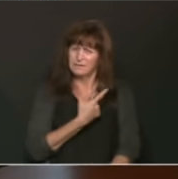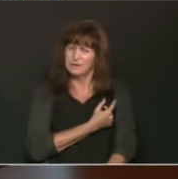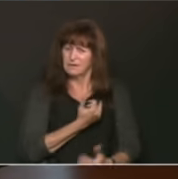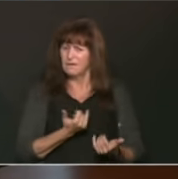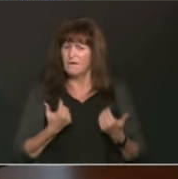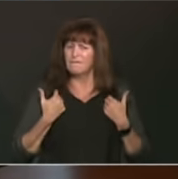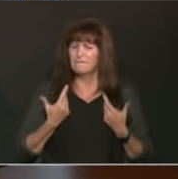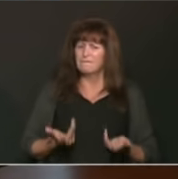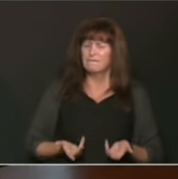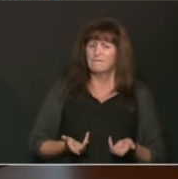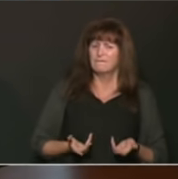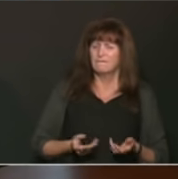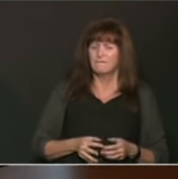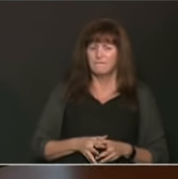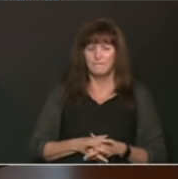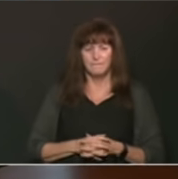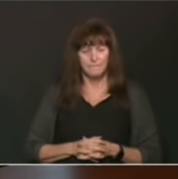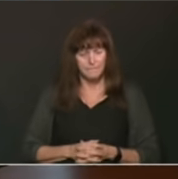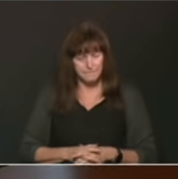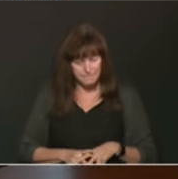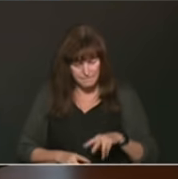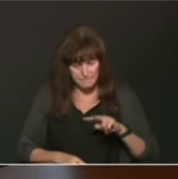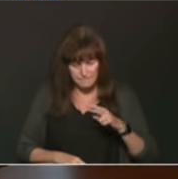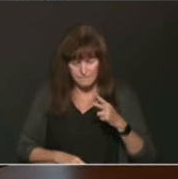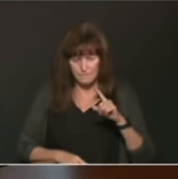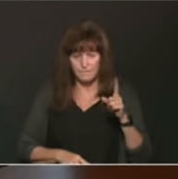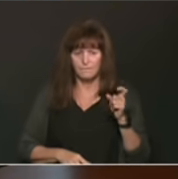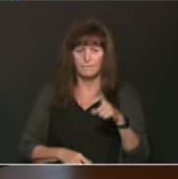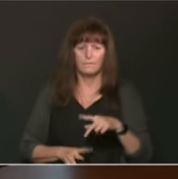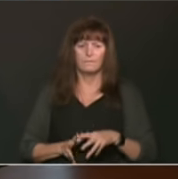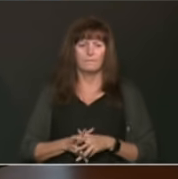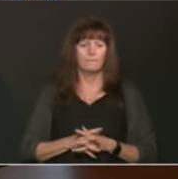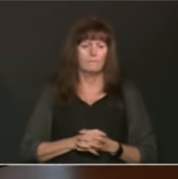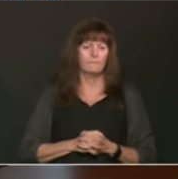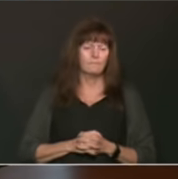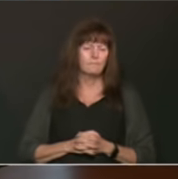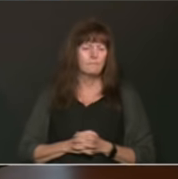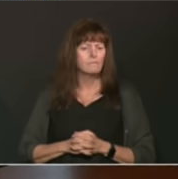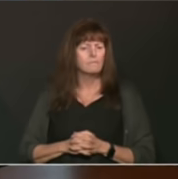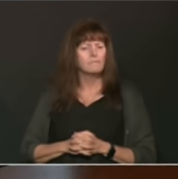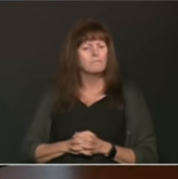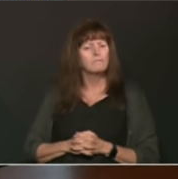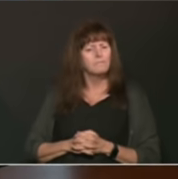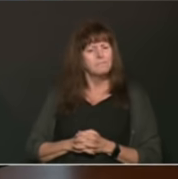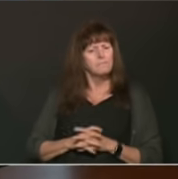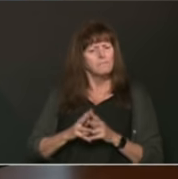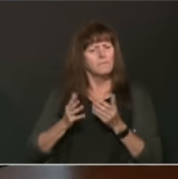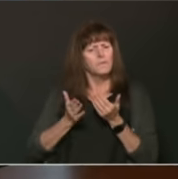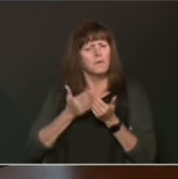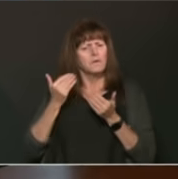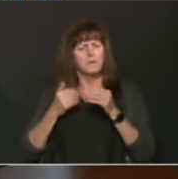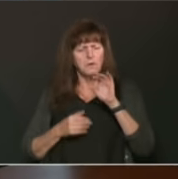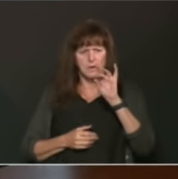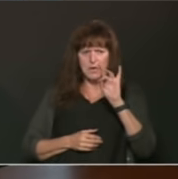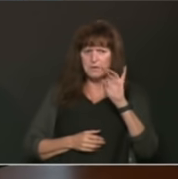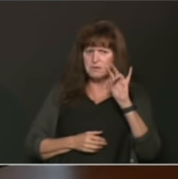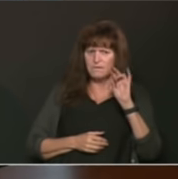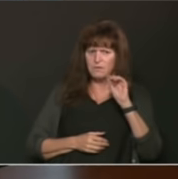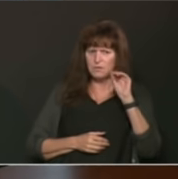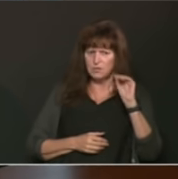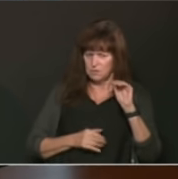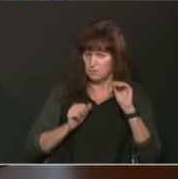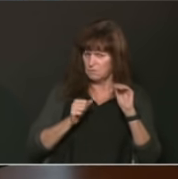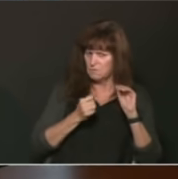So on that note, we've got, as you said, just almost 87% first dose, almost 82% second